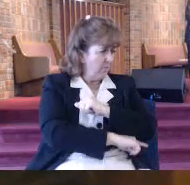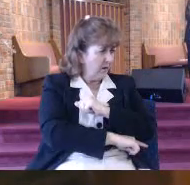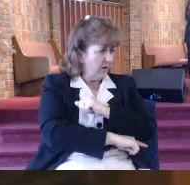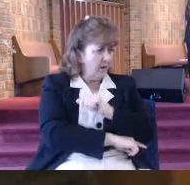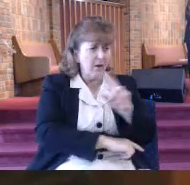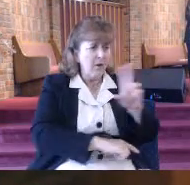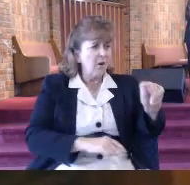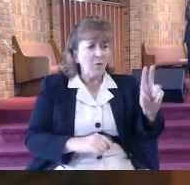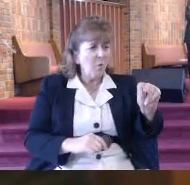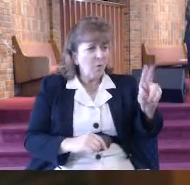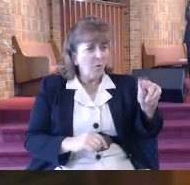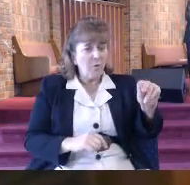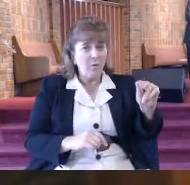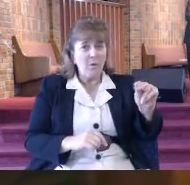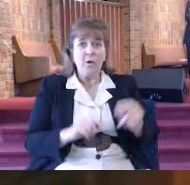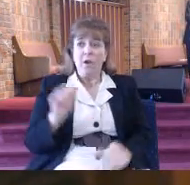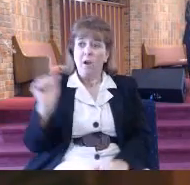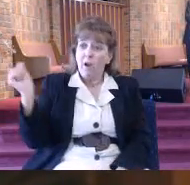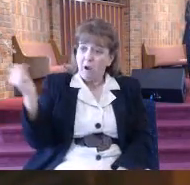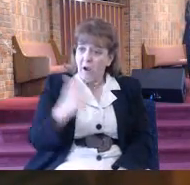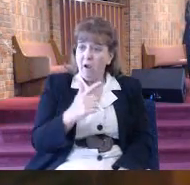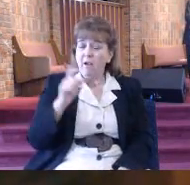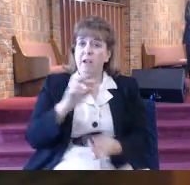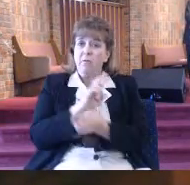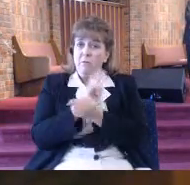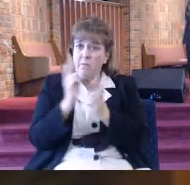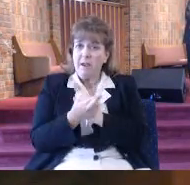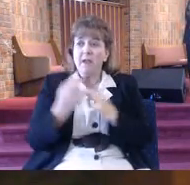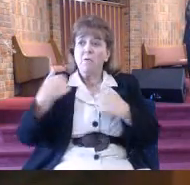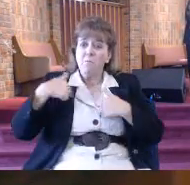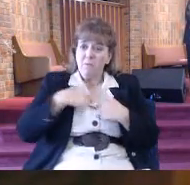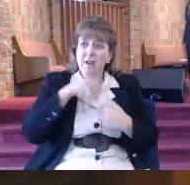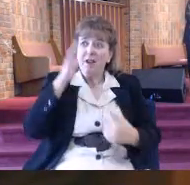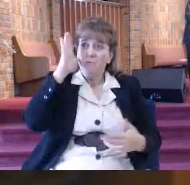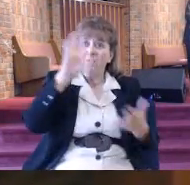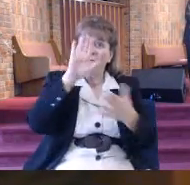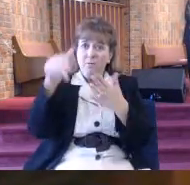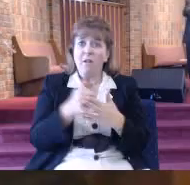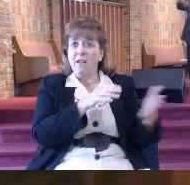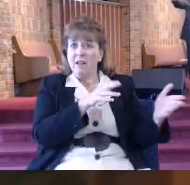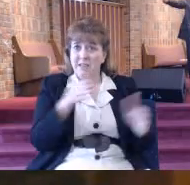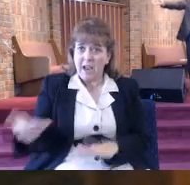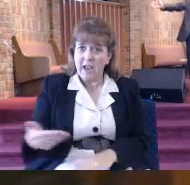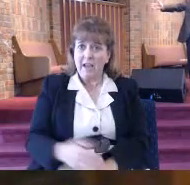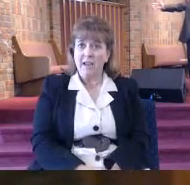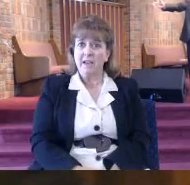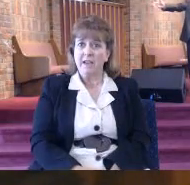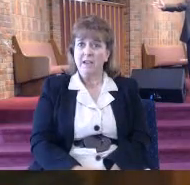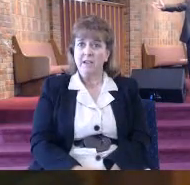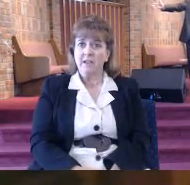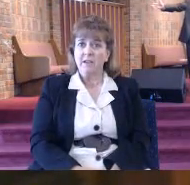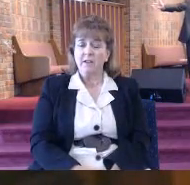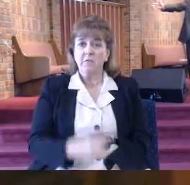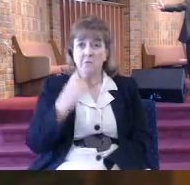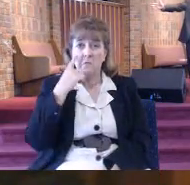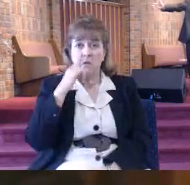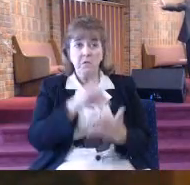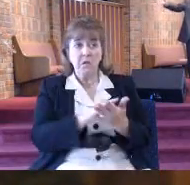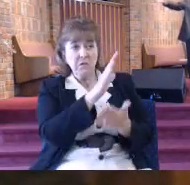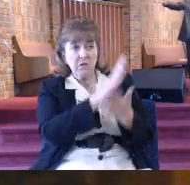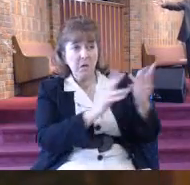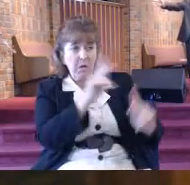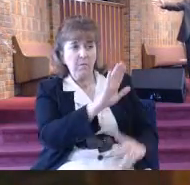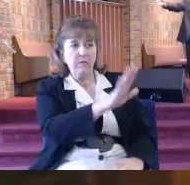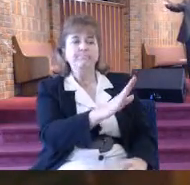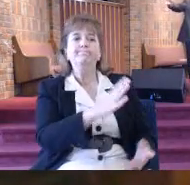I tell you no, except you repent, you shall all likewise perish. You think those people were more unrighteous than anyone else? You